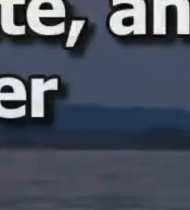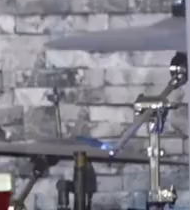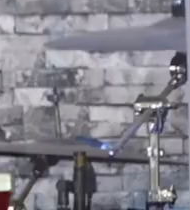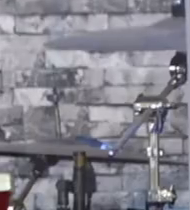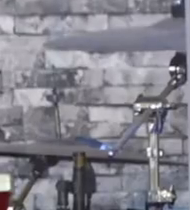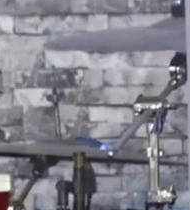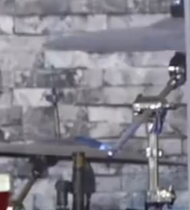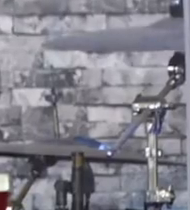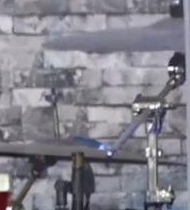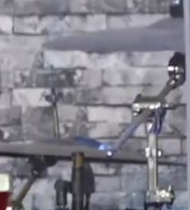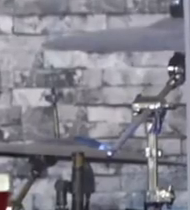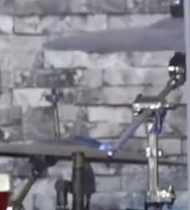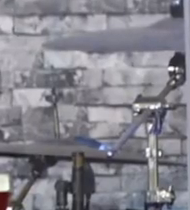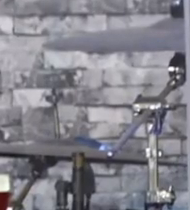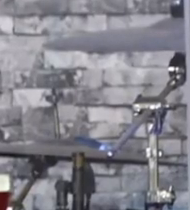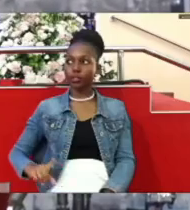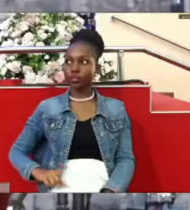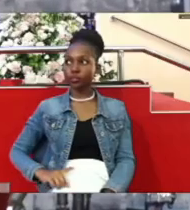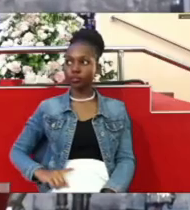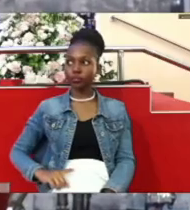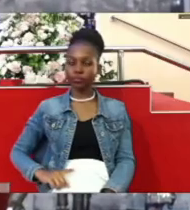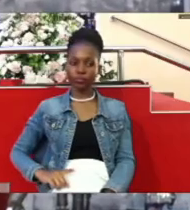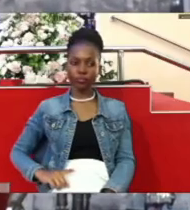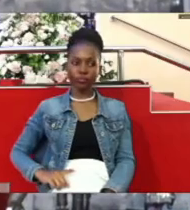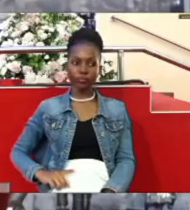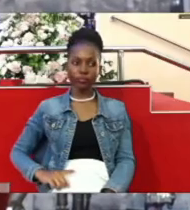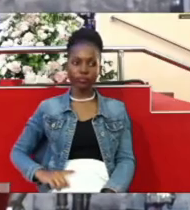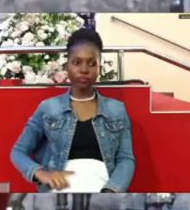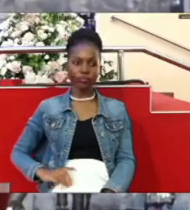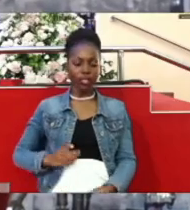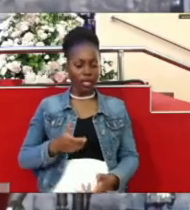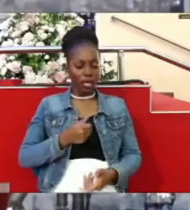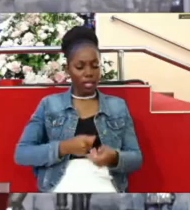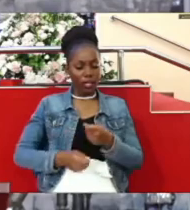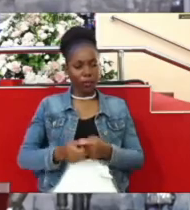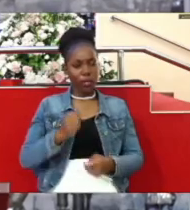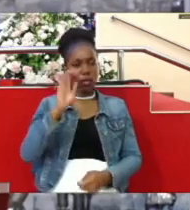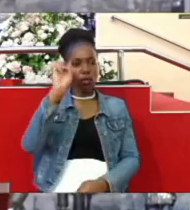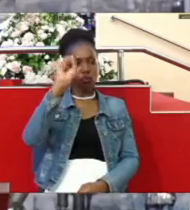Lord. This well of Shemba,